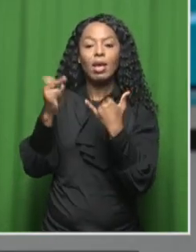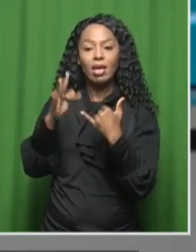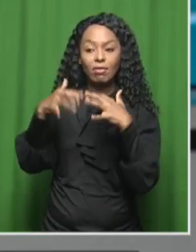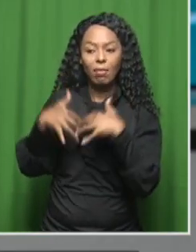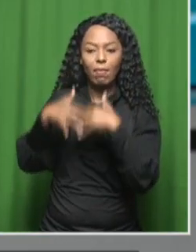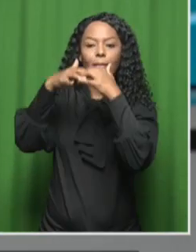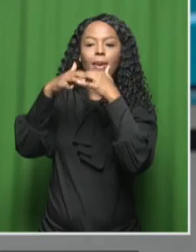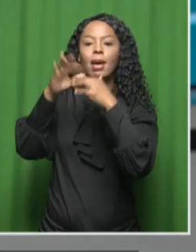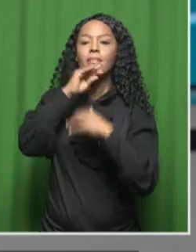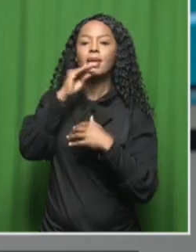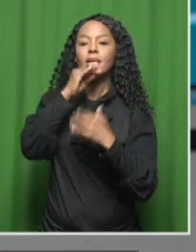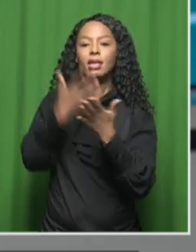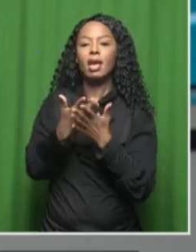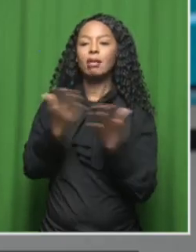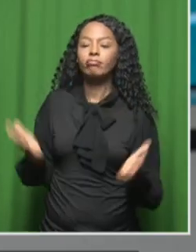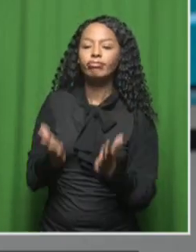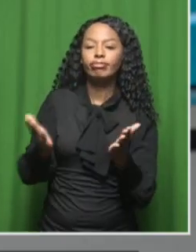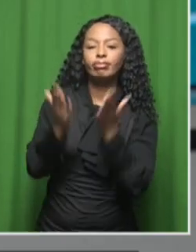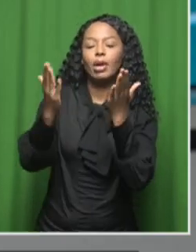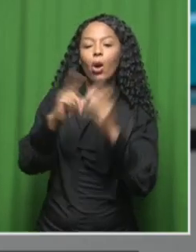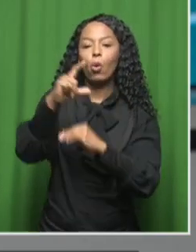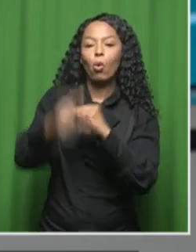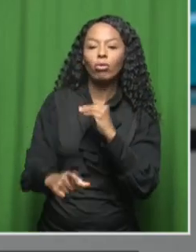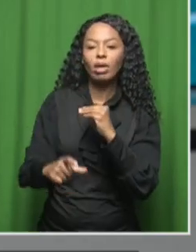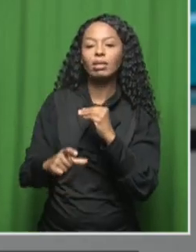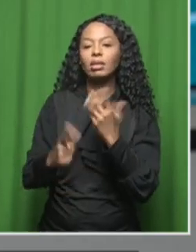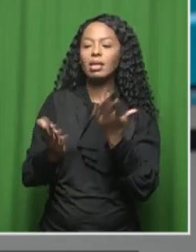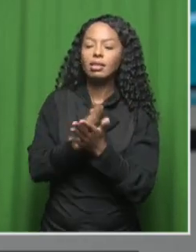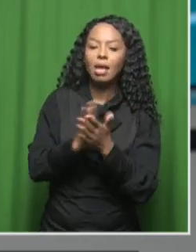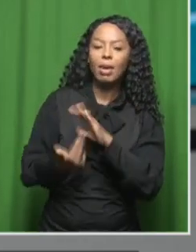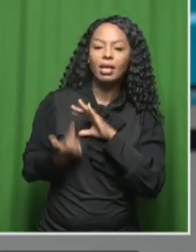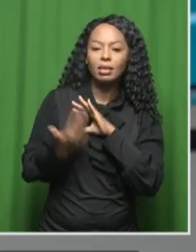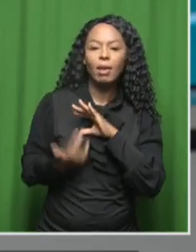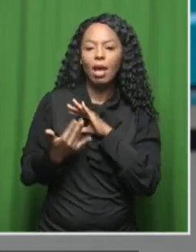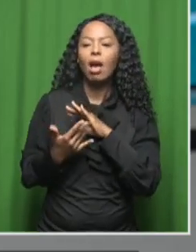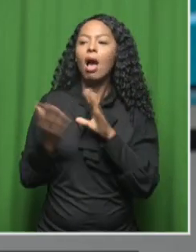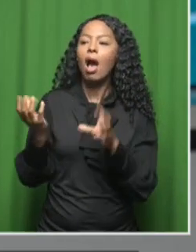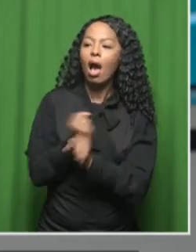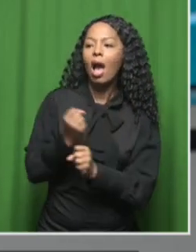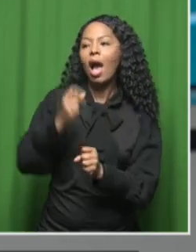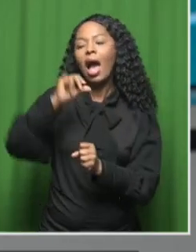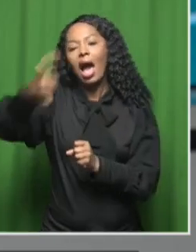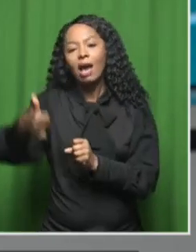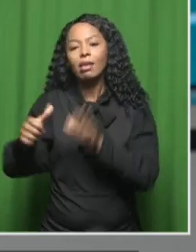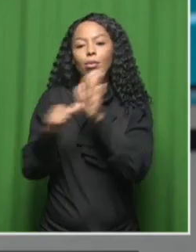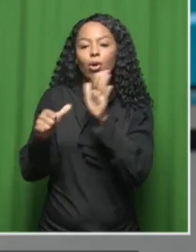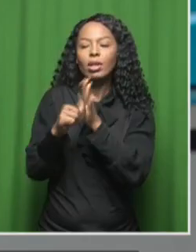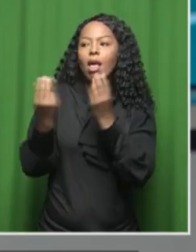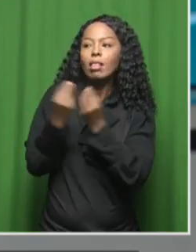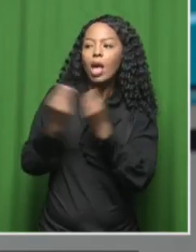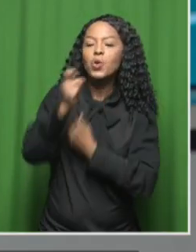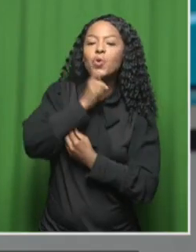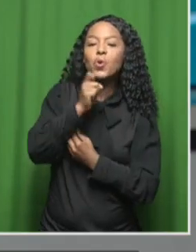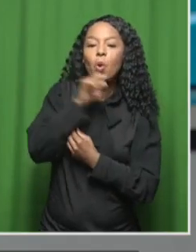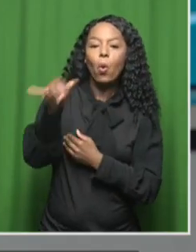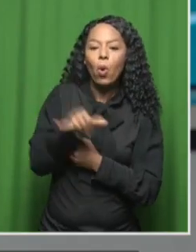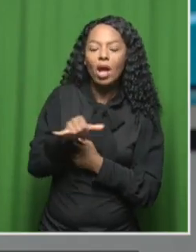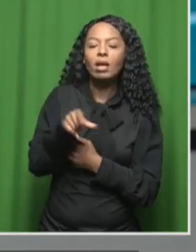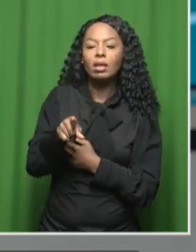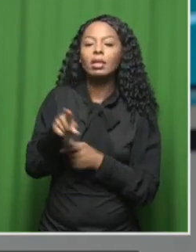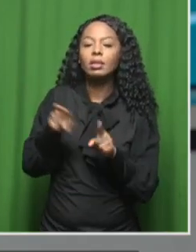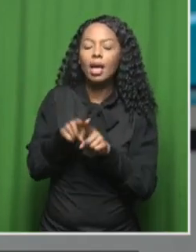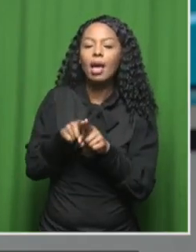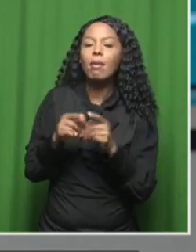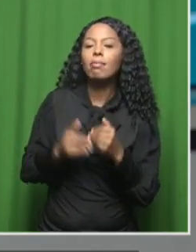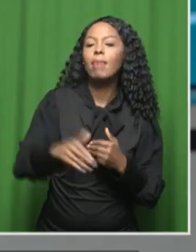nations present at the conference to seek other important advances at this conference. The most important topic at this